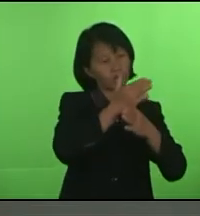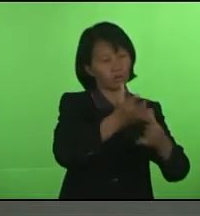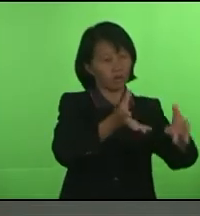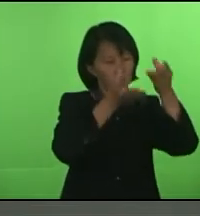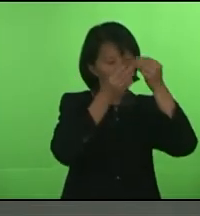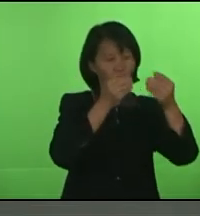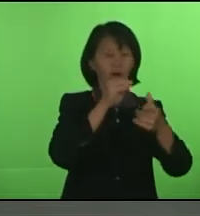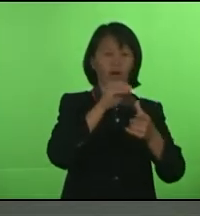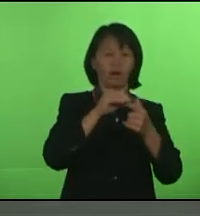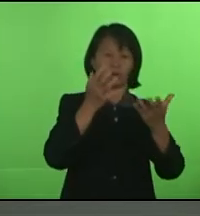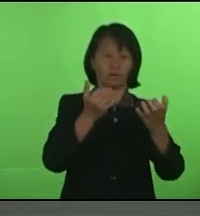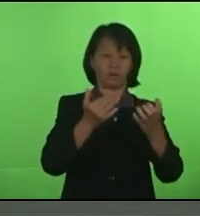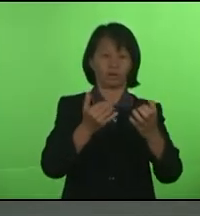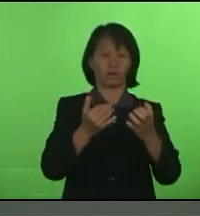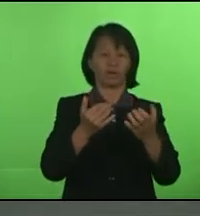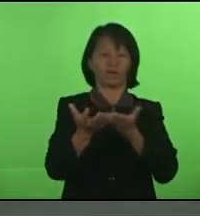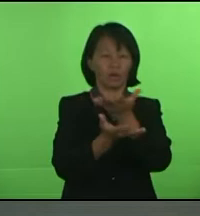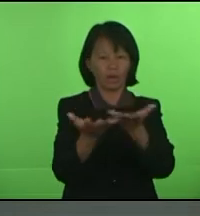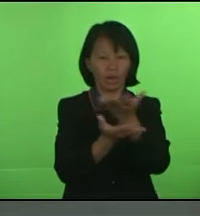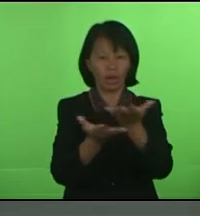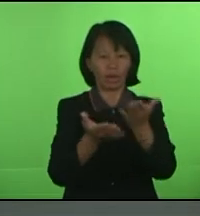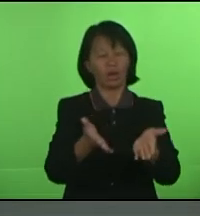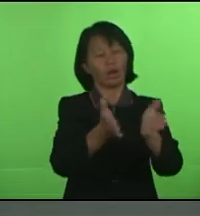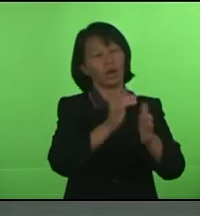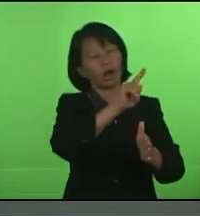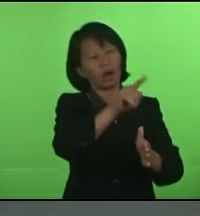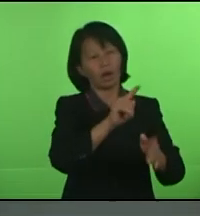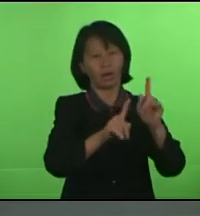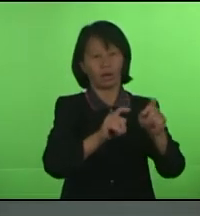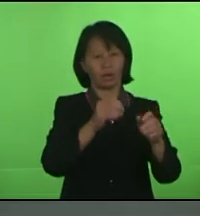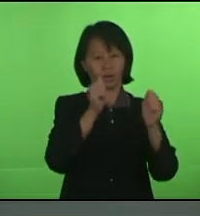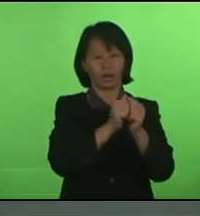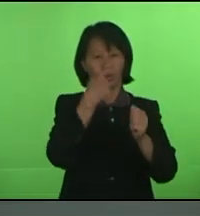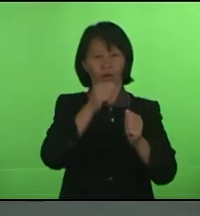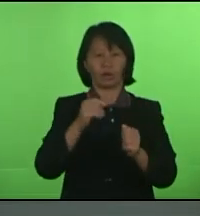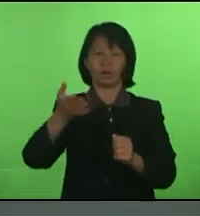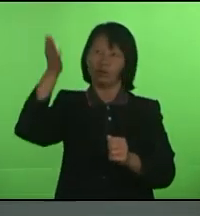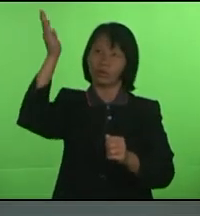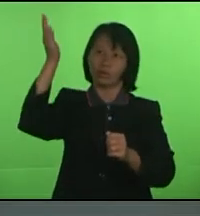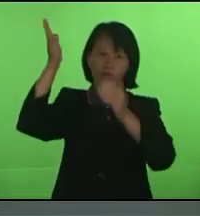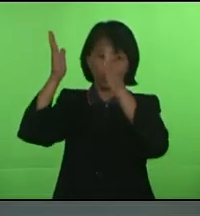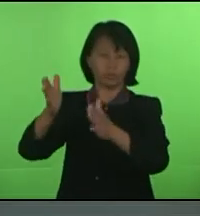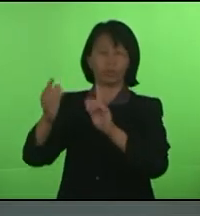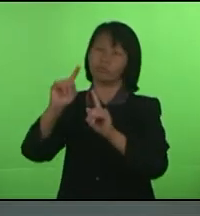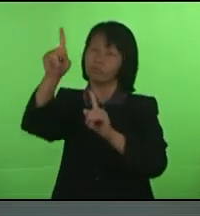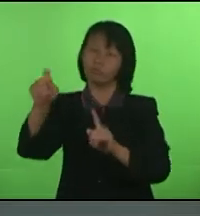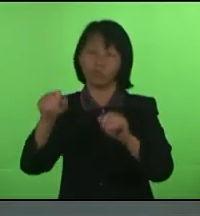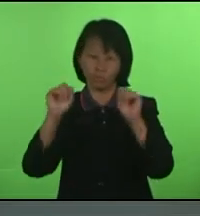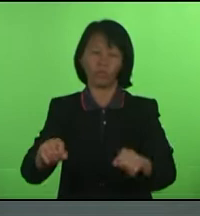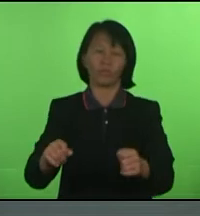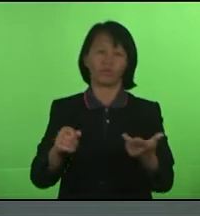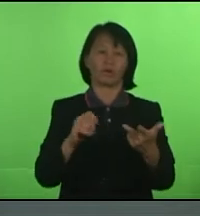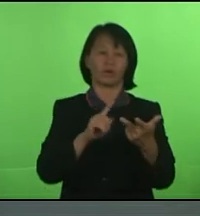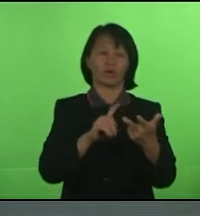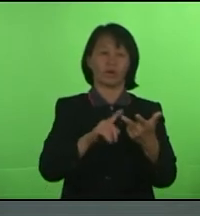share information, or you want to perhaps even interact or ask questions, not only to them but even to the tutor or